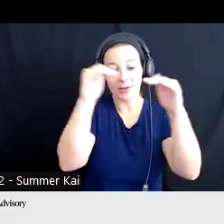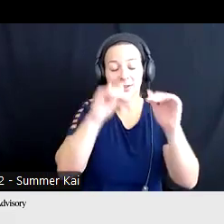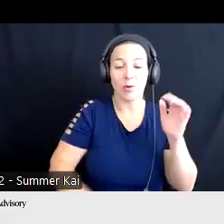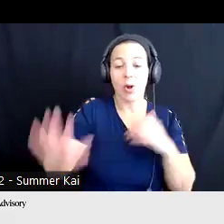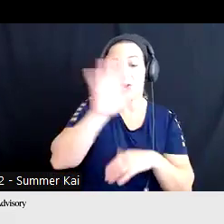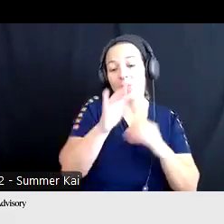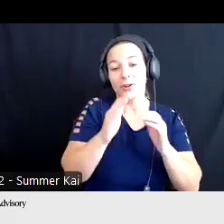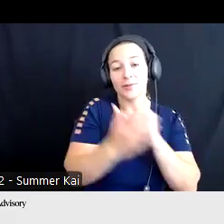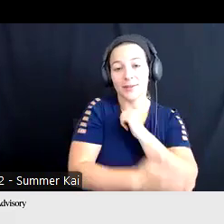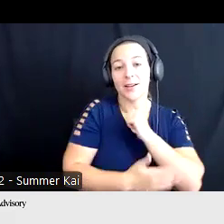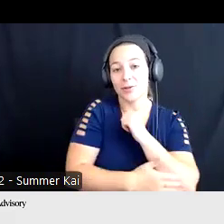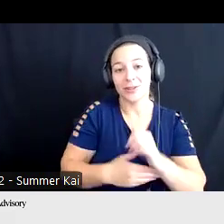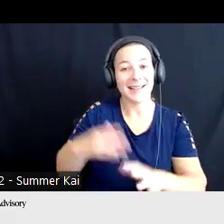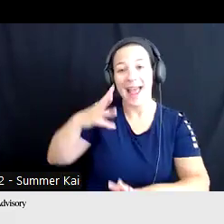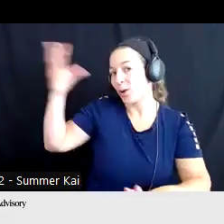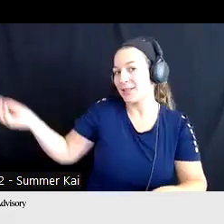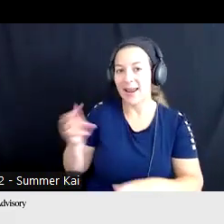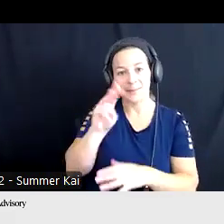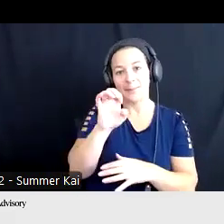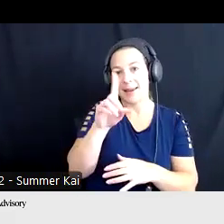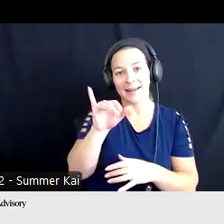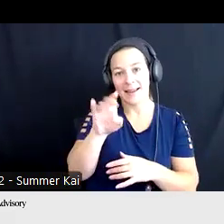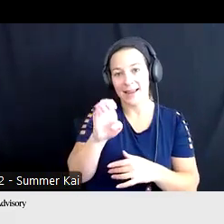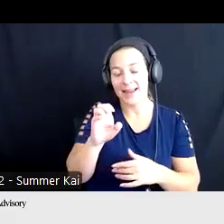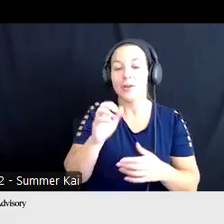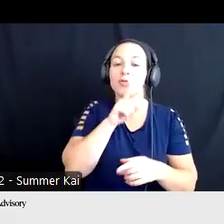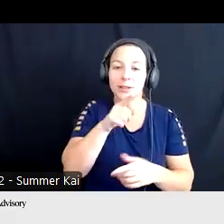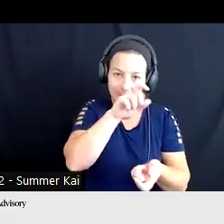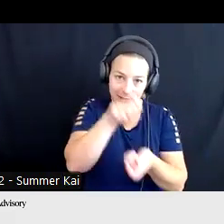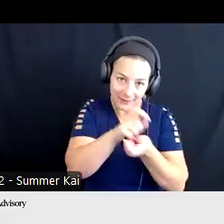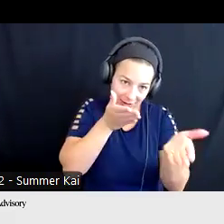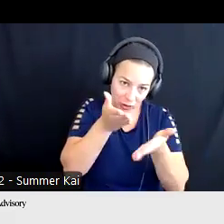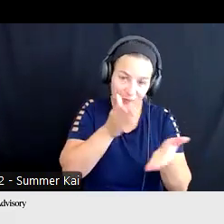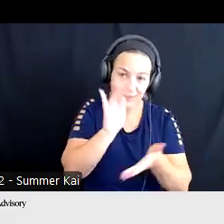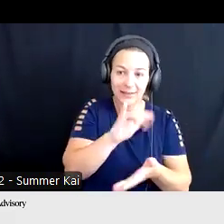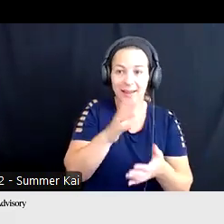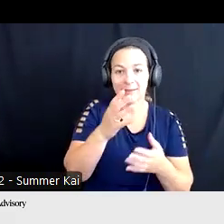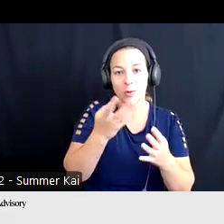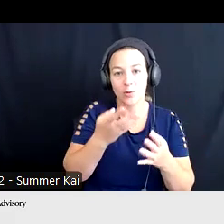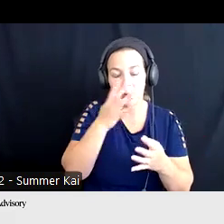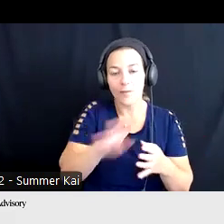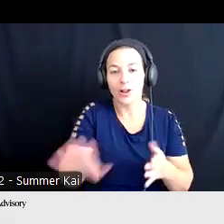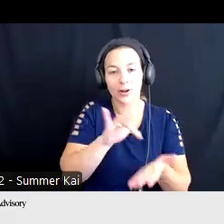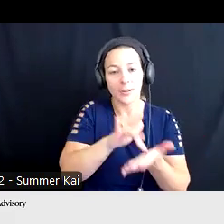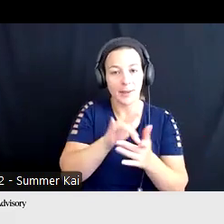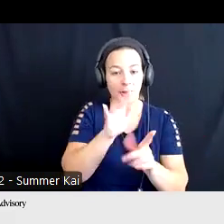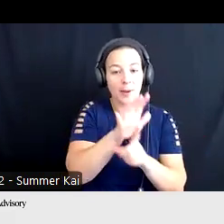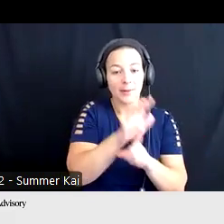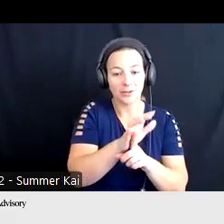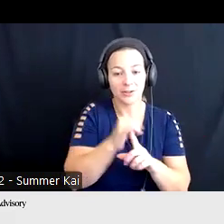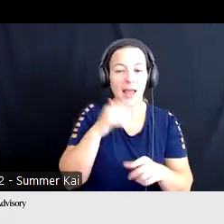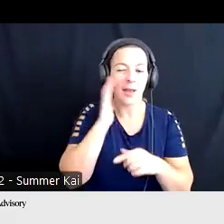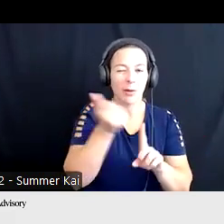of Medicaid, really servicing that overlooked middle population. And I will unpack the compendium